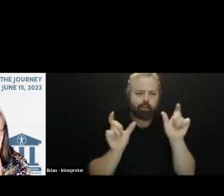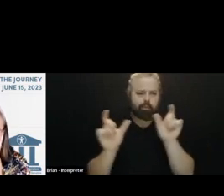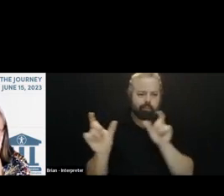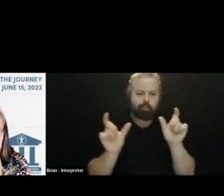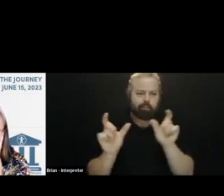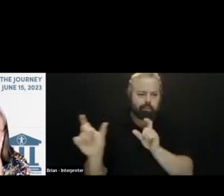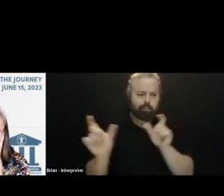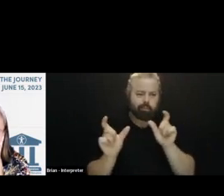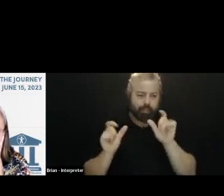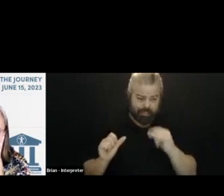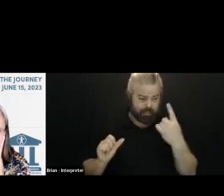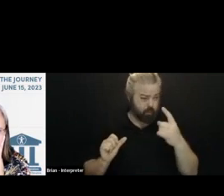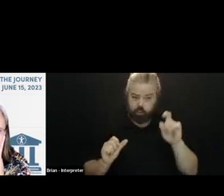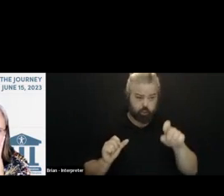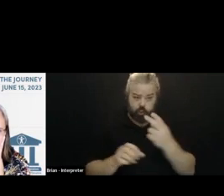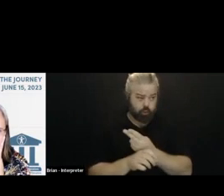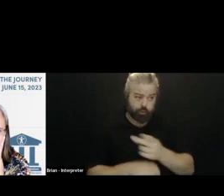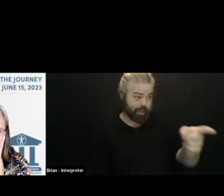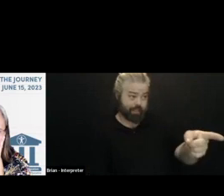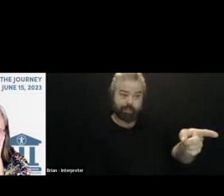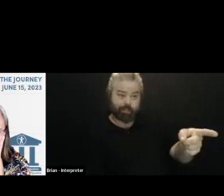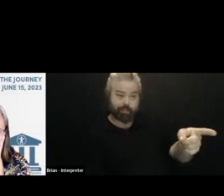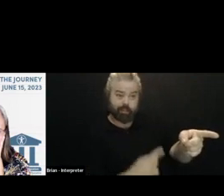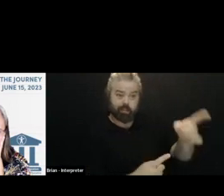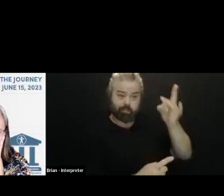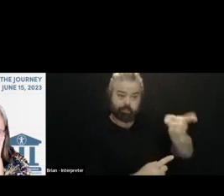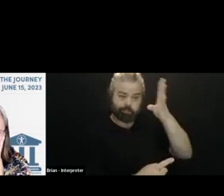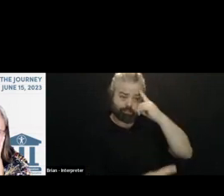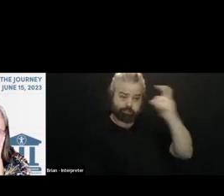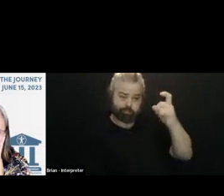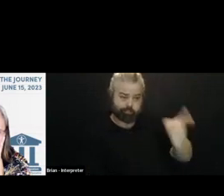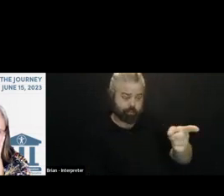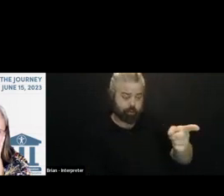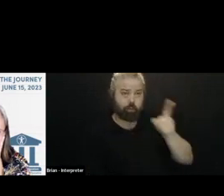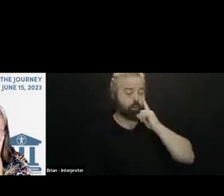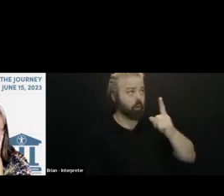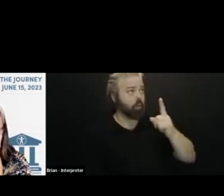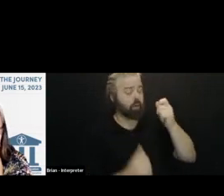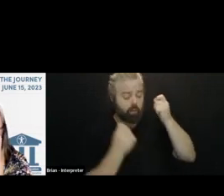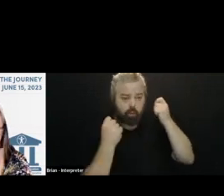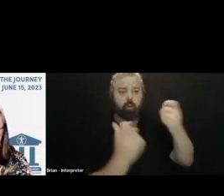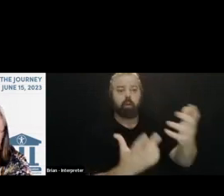on websites? This thing right here is a nightmare for like a billion different reasons.